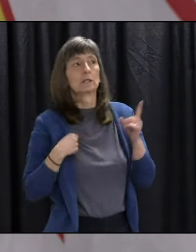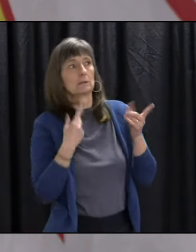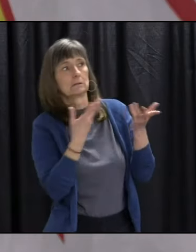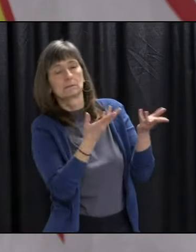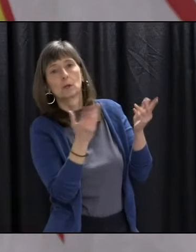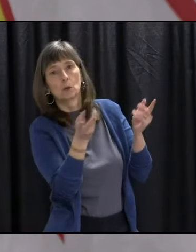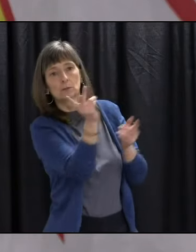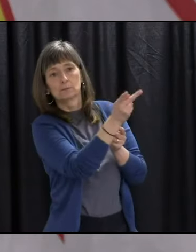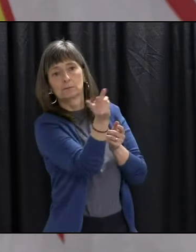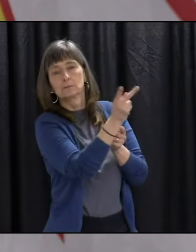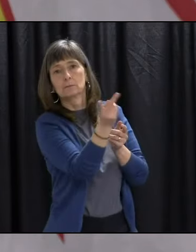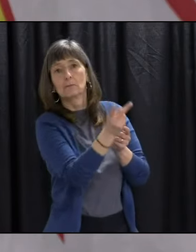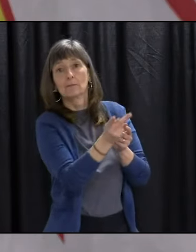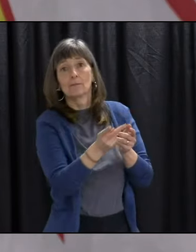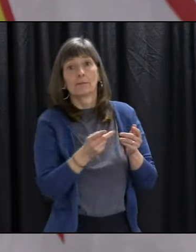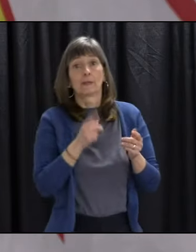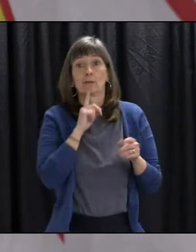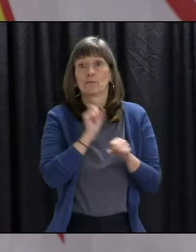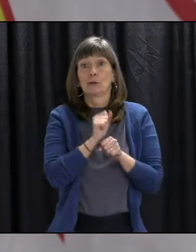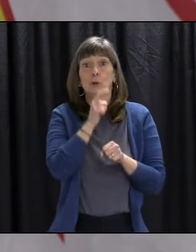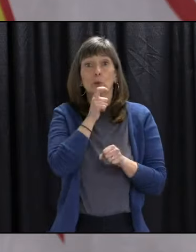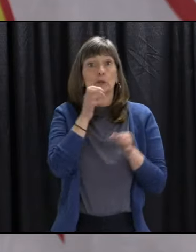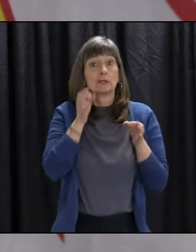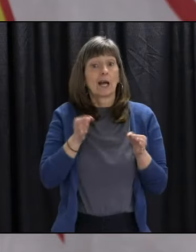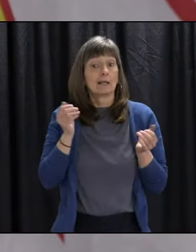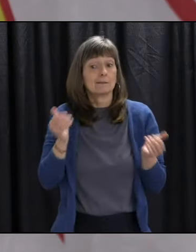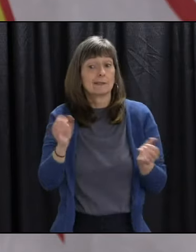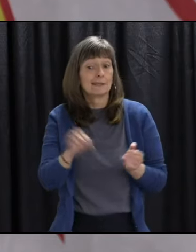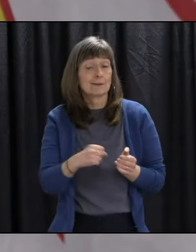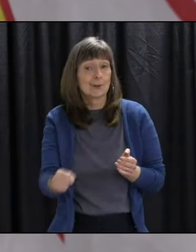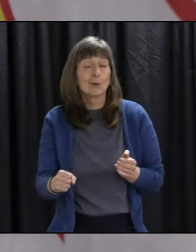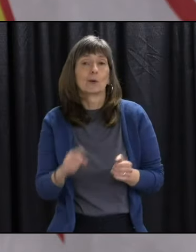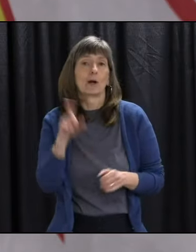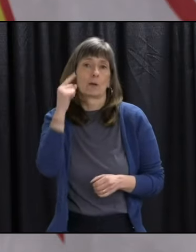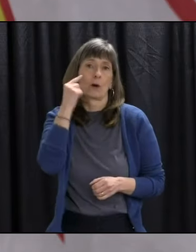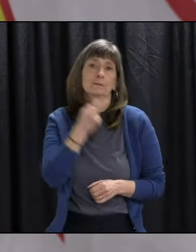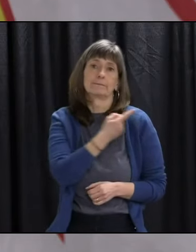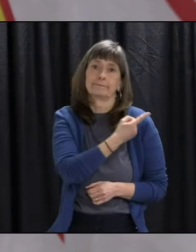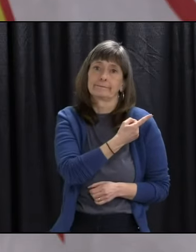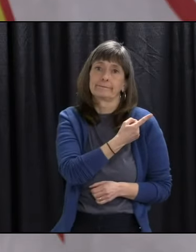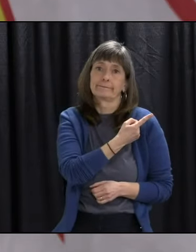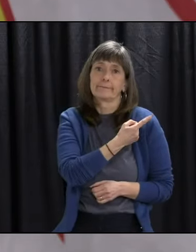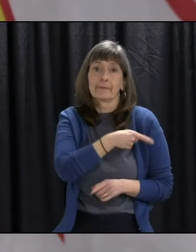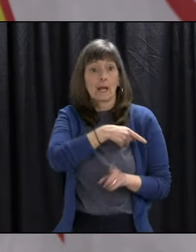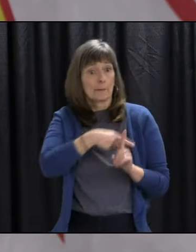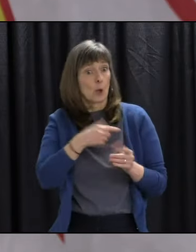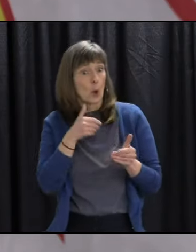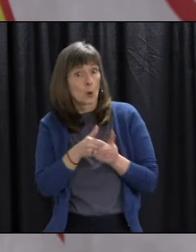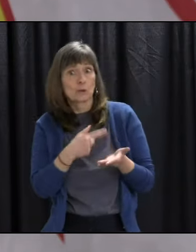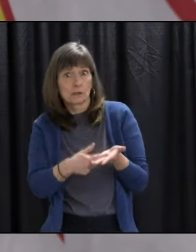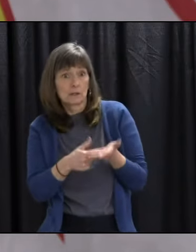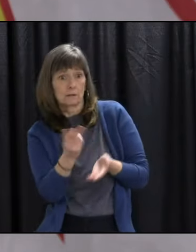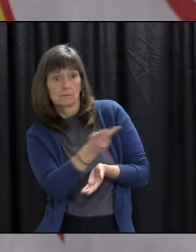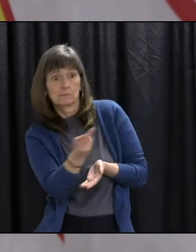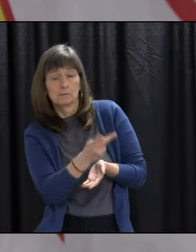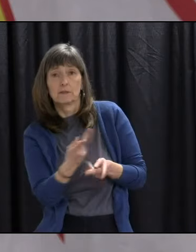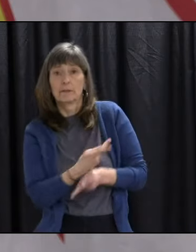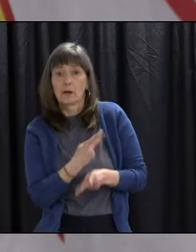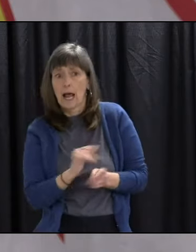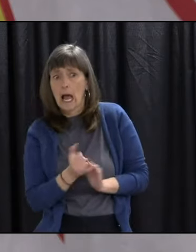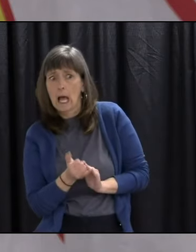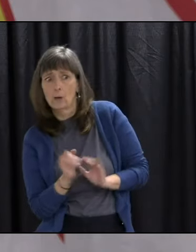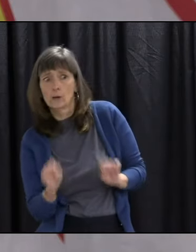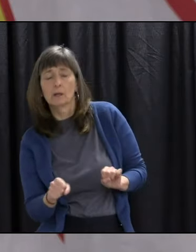proceed, the decision will be made by Ottawa and working closely with the stakeholders that are directly involved in this. But